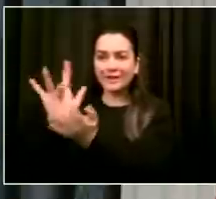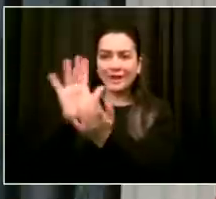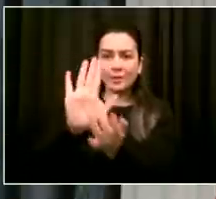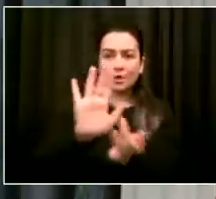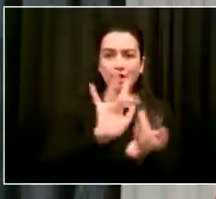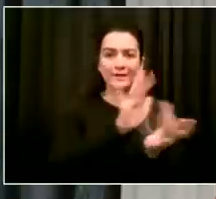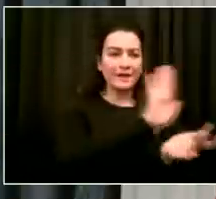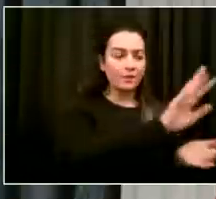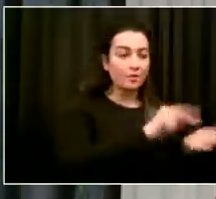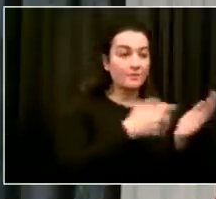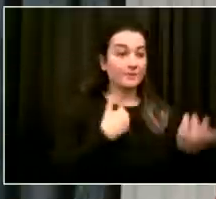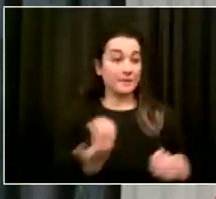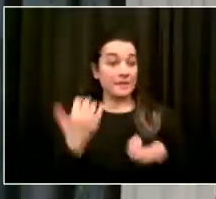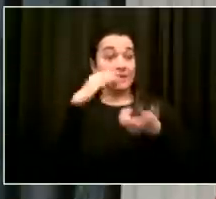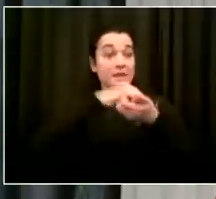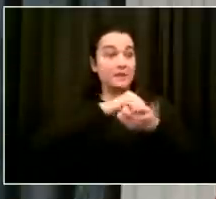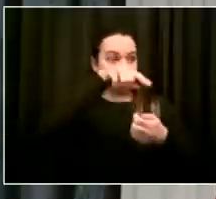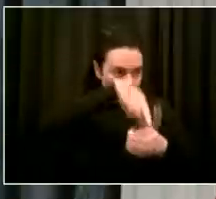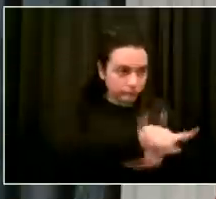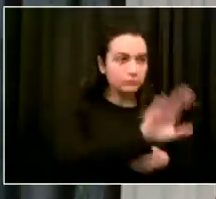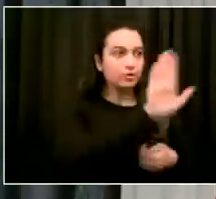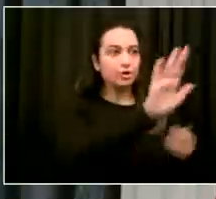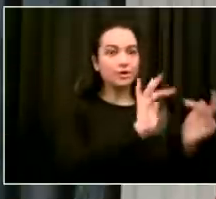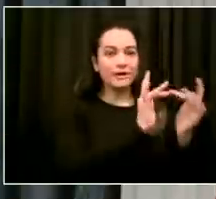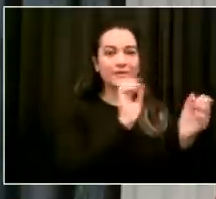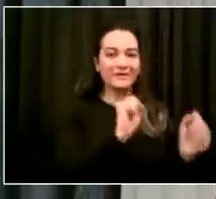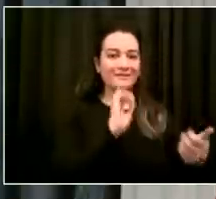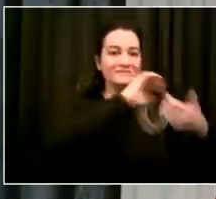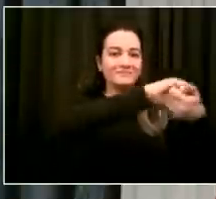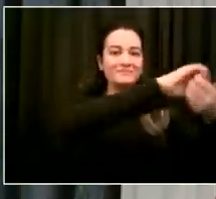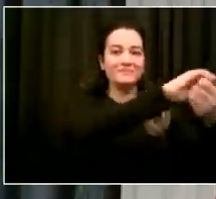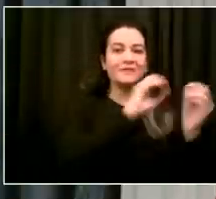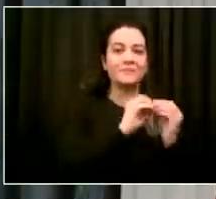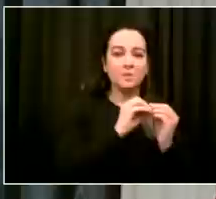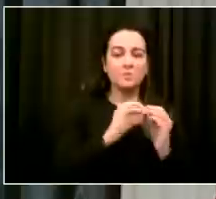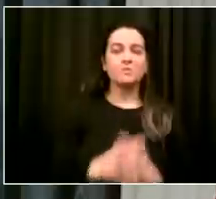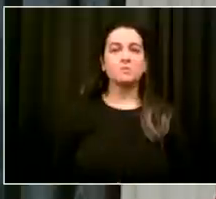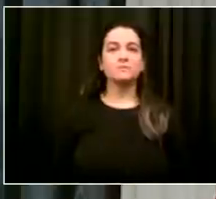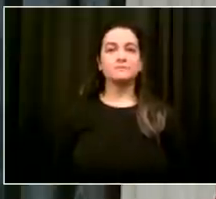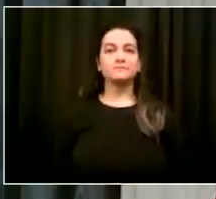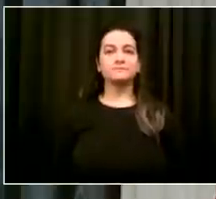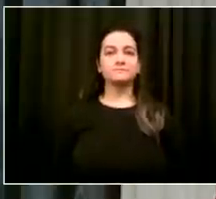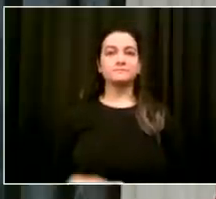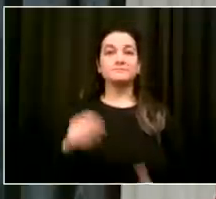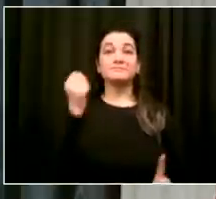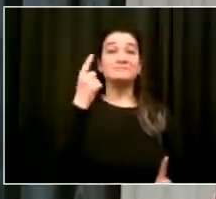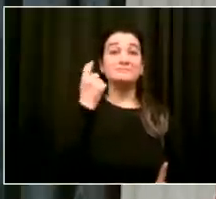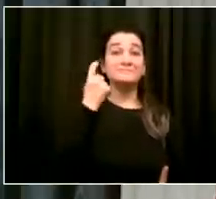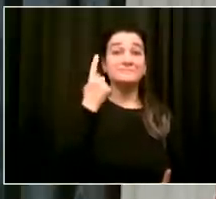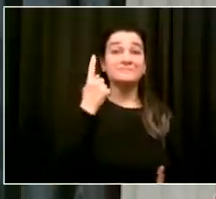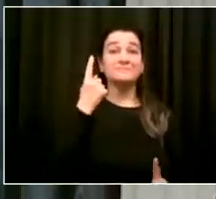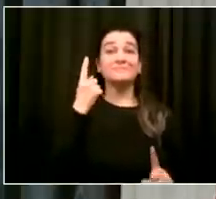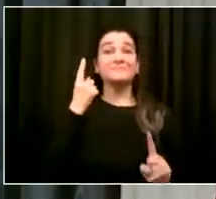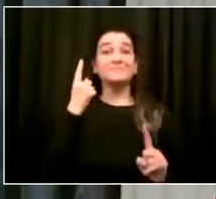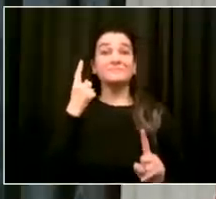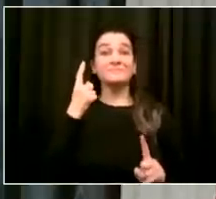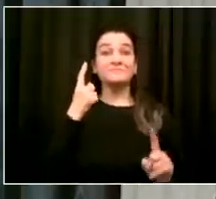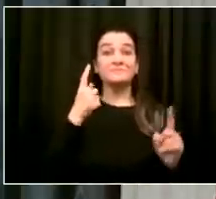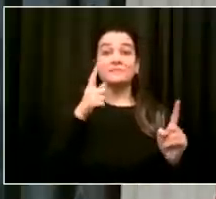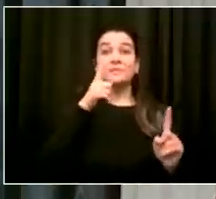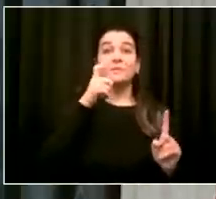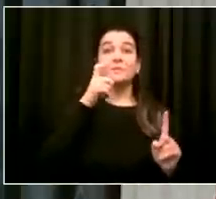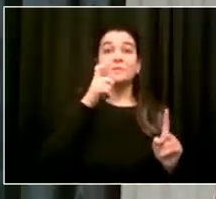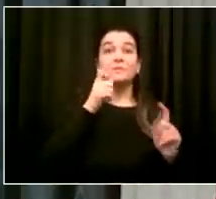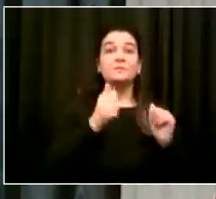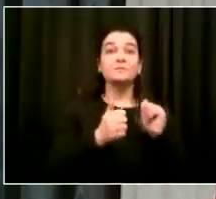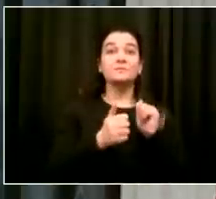best trusted partner, who can tell someone who's over 75 and call up and make the appointment for them. So we rely